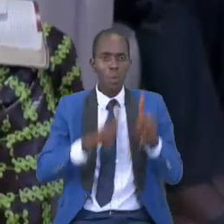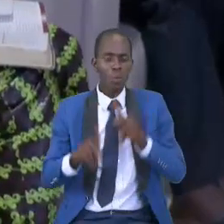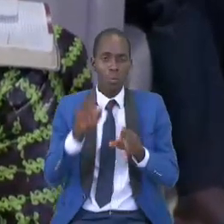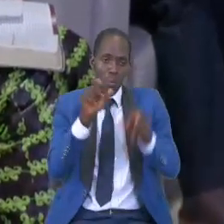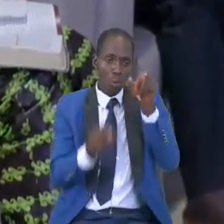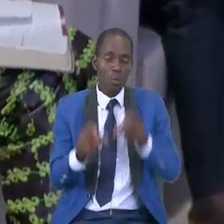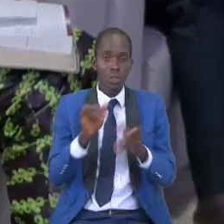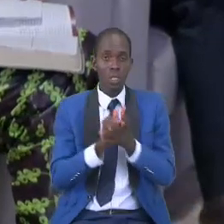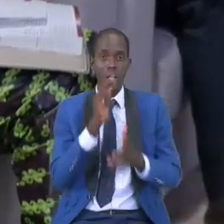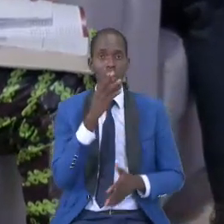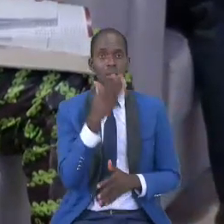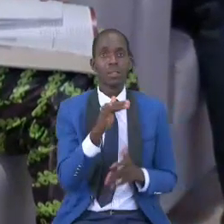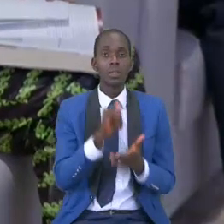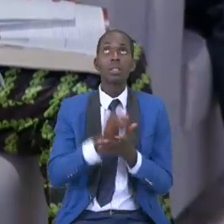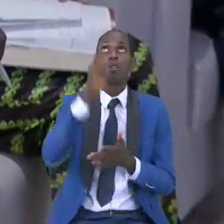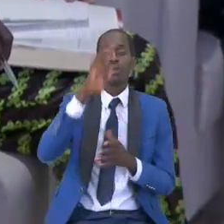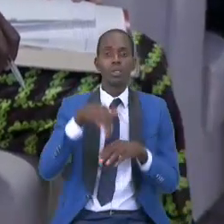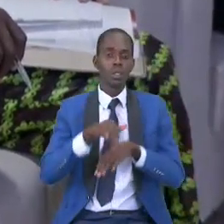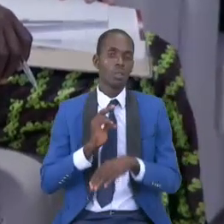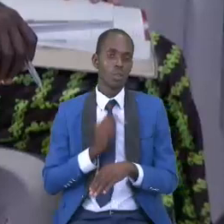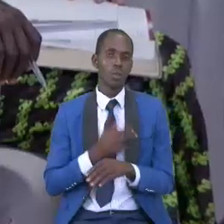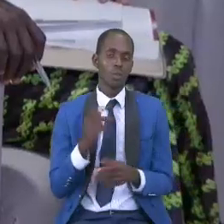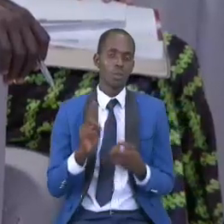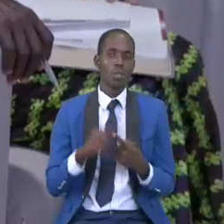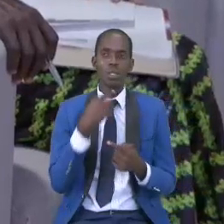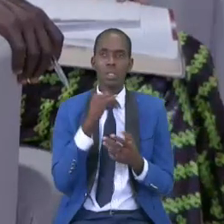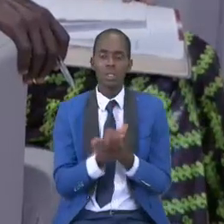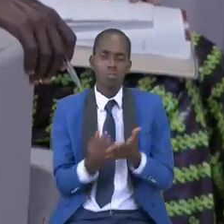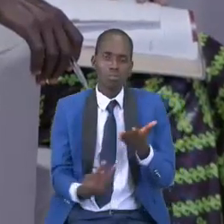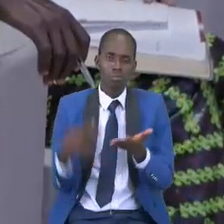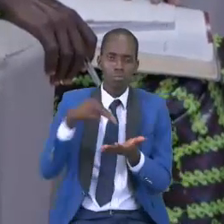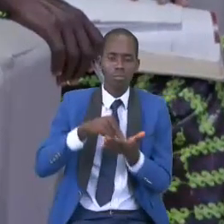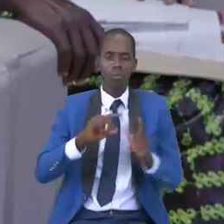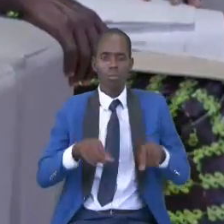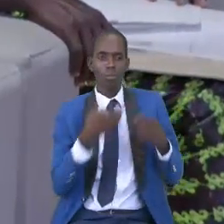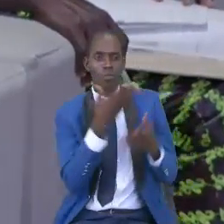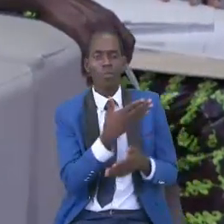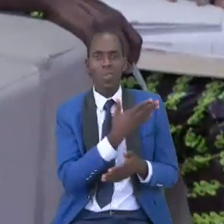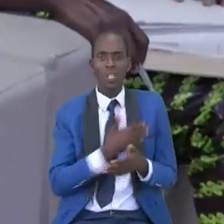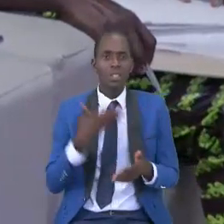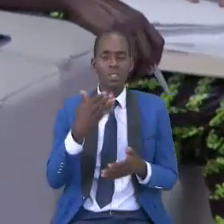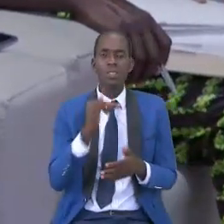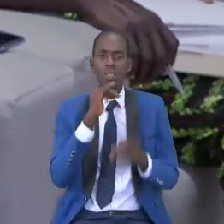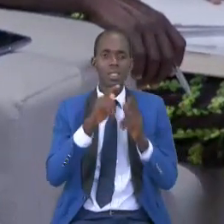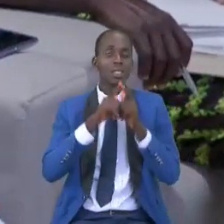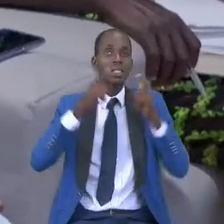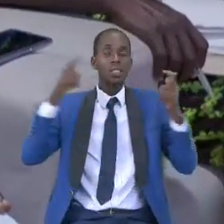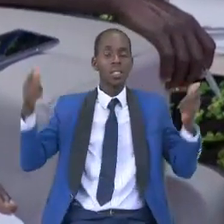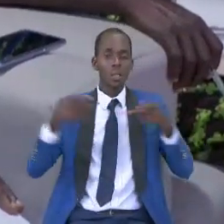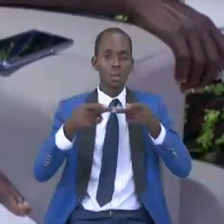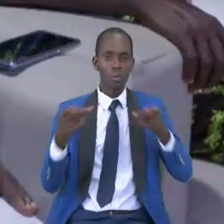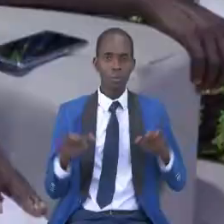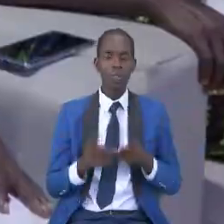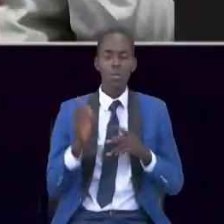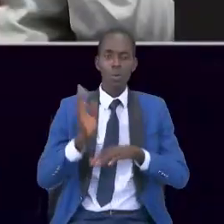sent us to. It says, arise and go there. And it's a great city. Cry against it, for their wickedness